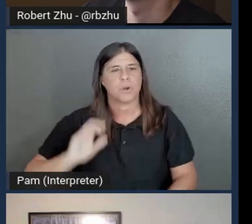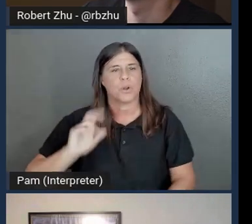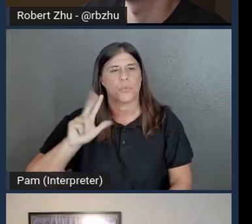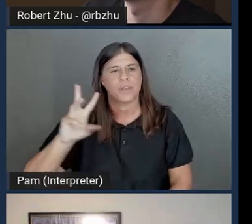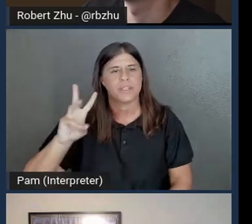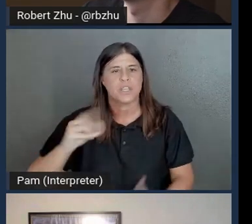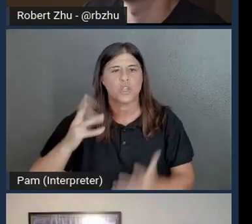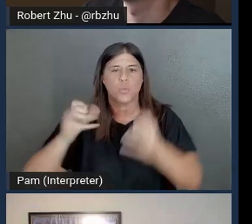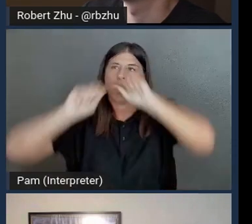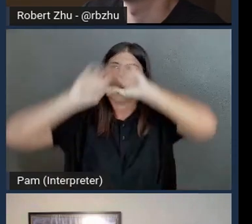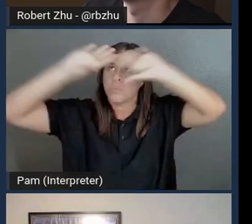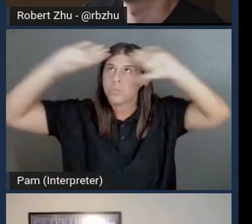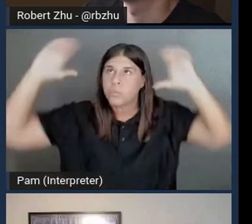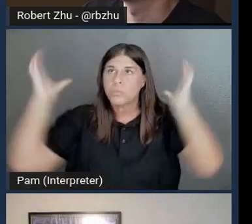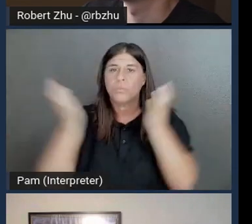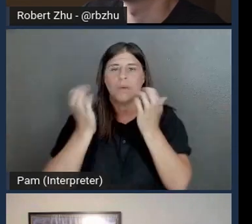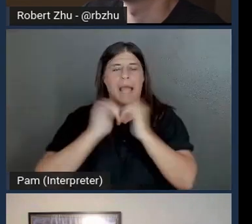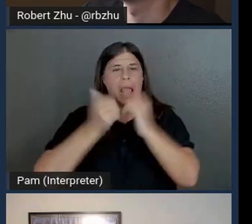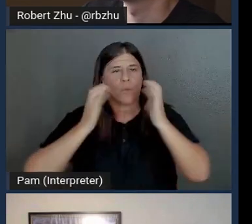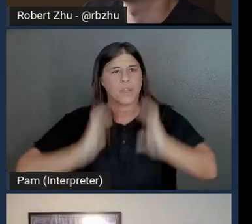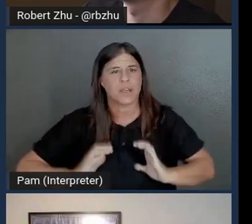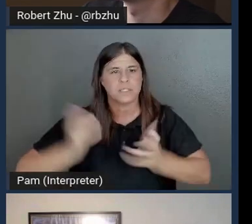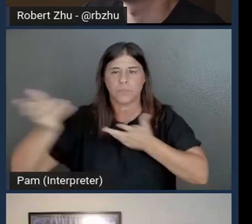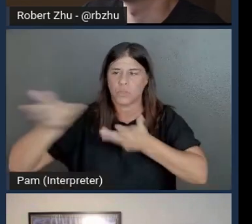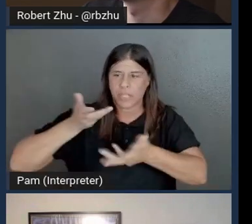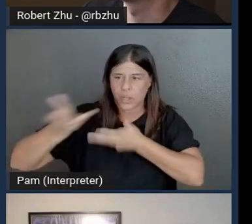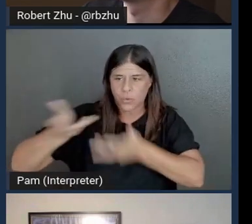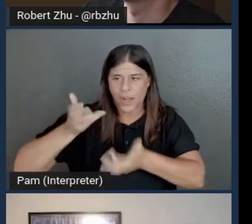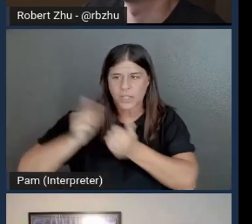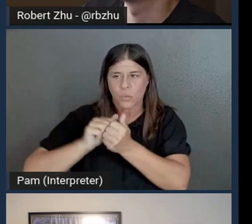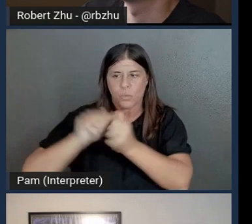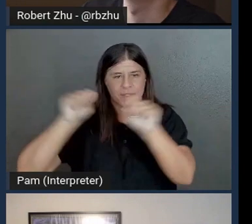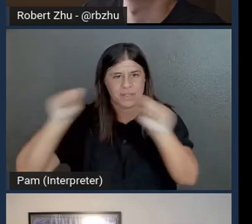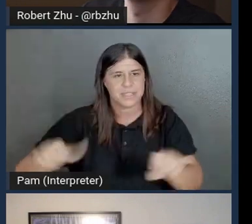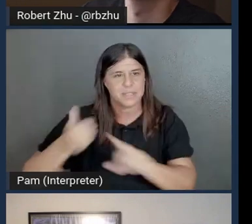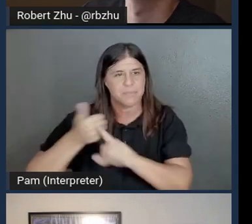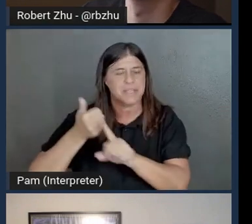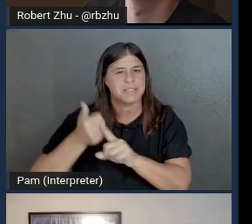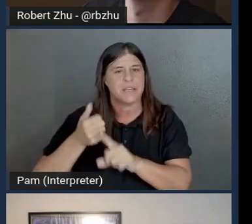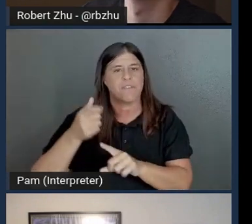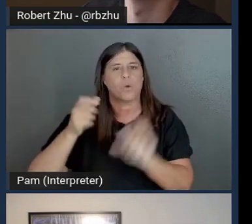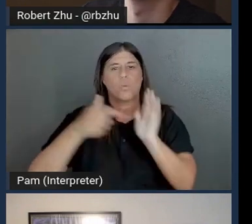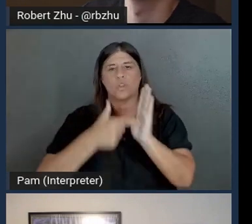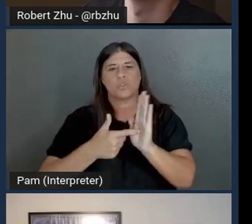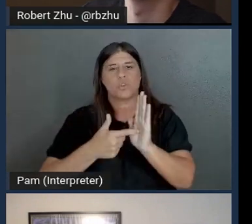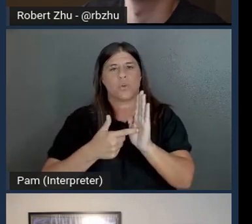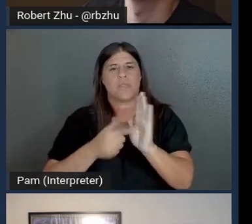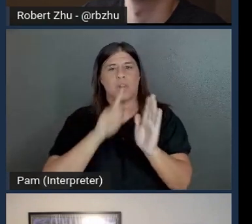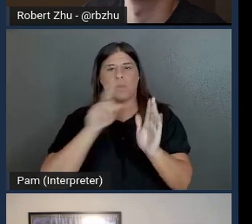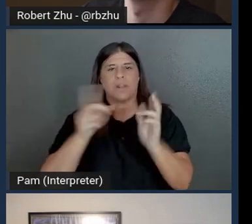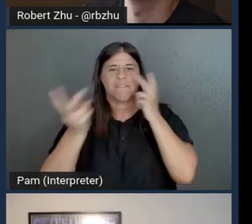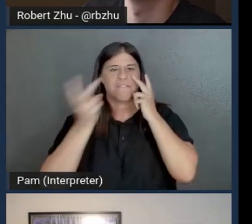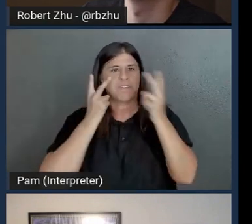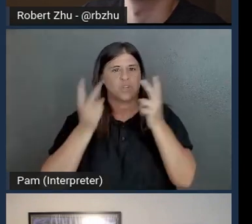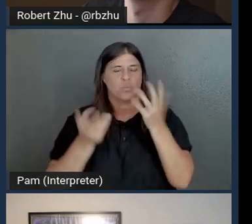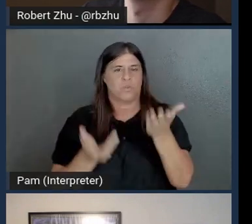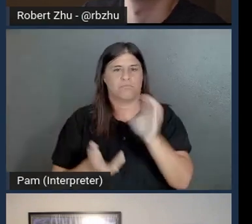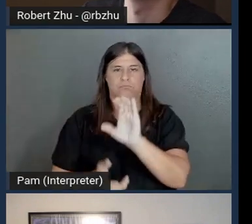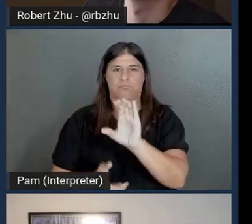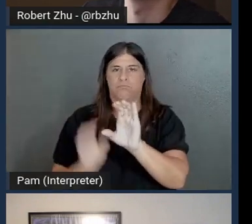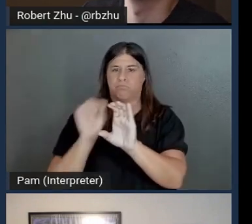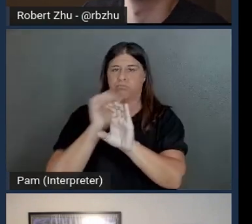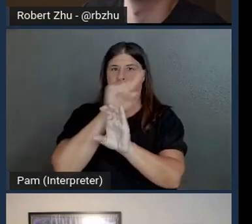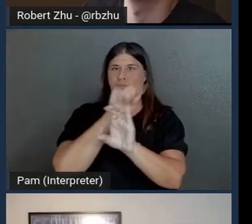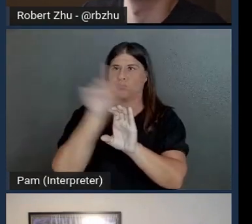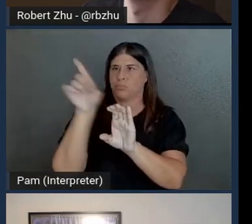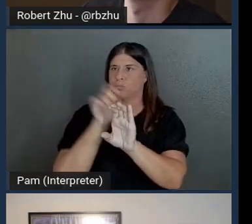holistic view of how a customer has interacted with a system. We're able to show that in a really visual way where you can